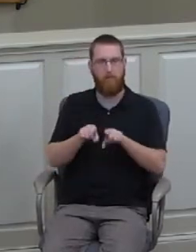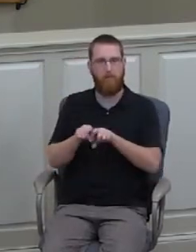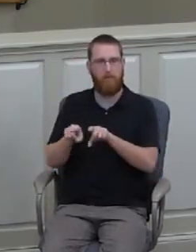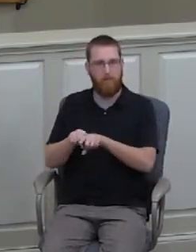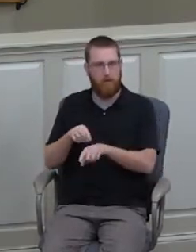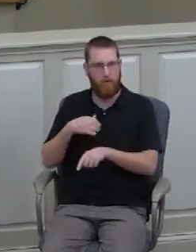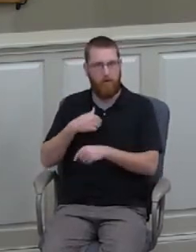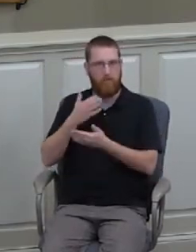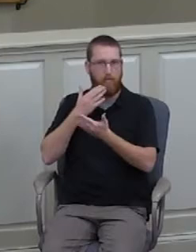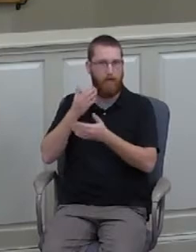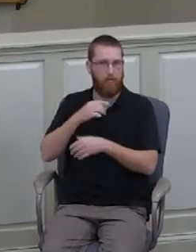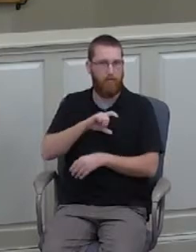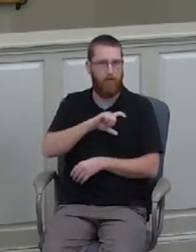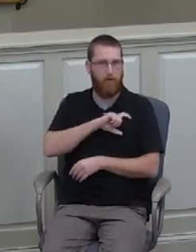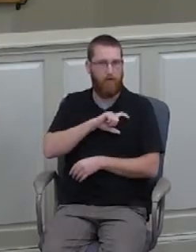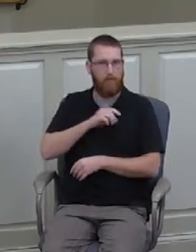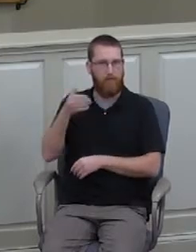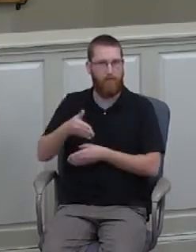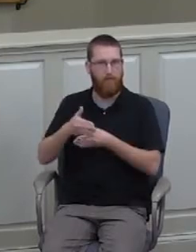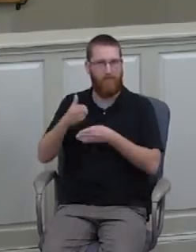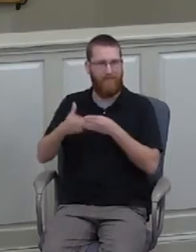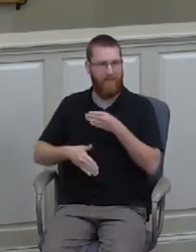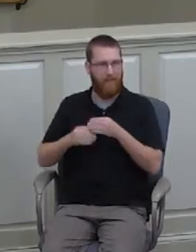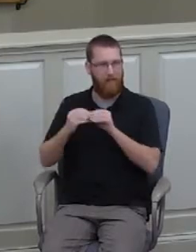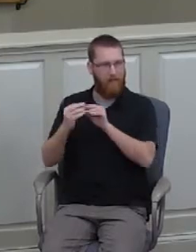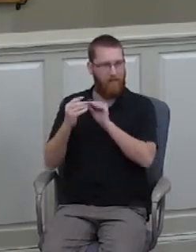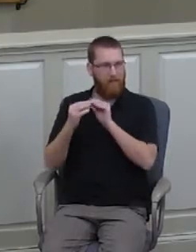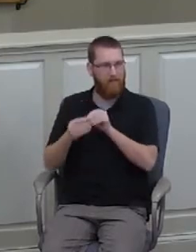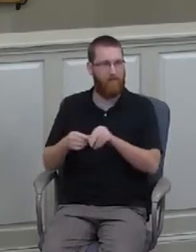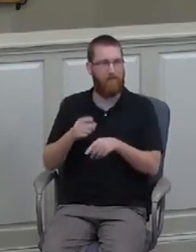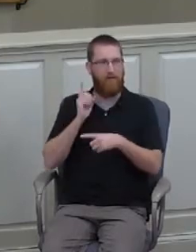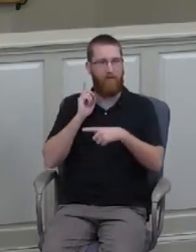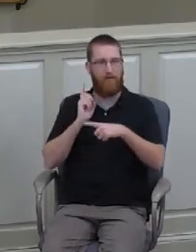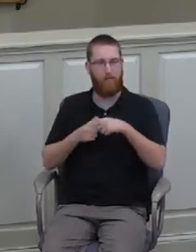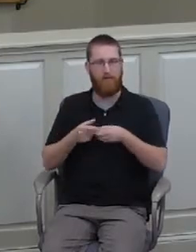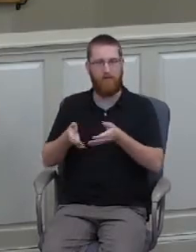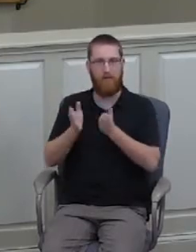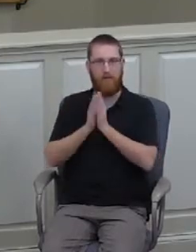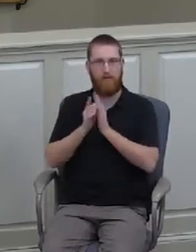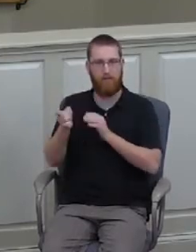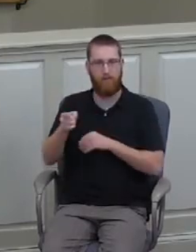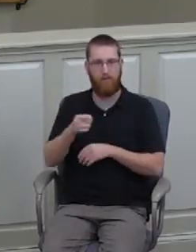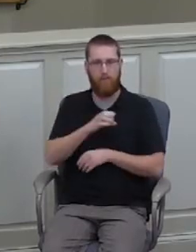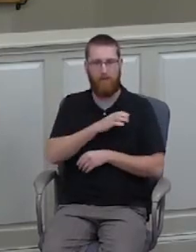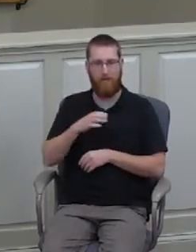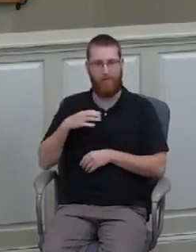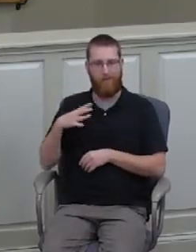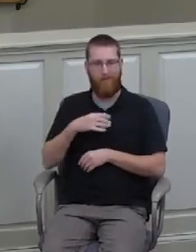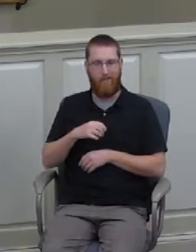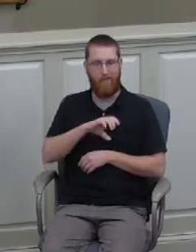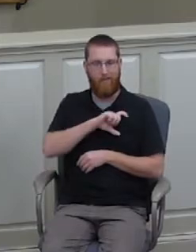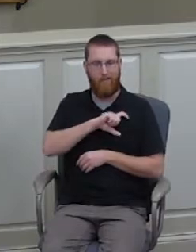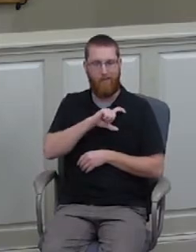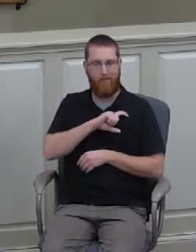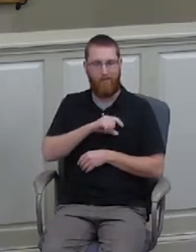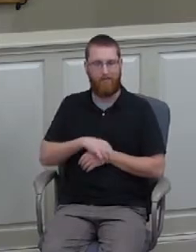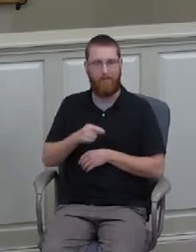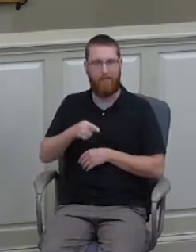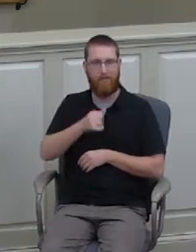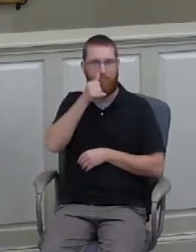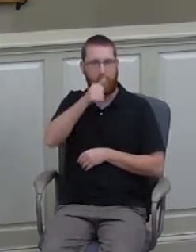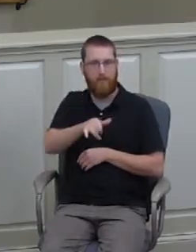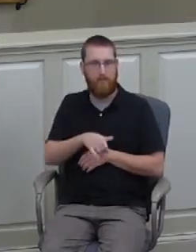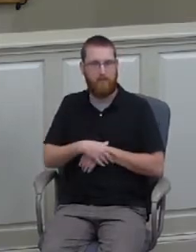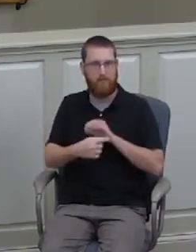grateful a police officer was there to end the debacle. And I ask for you, the commission and law enforcement, to make sure not such a ridiculous display happens